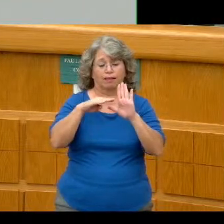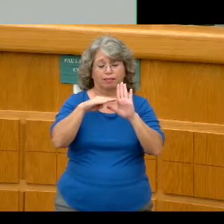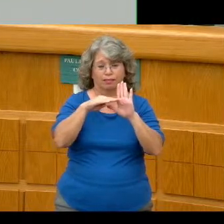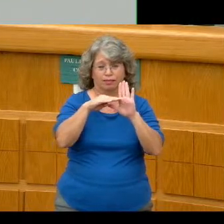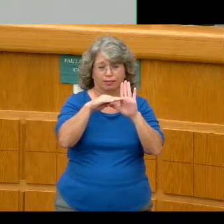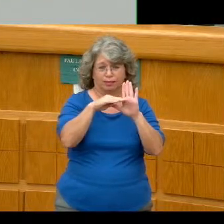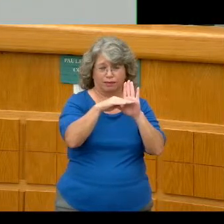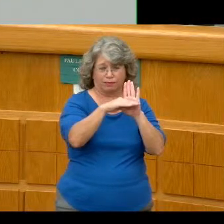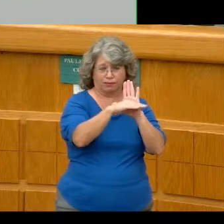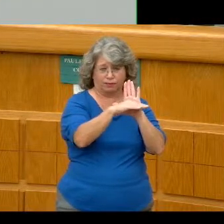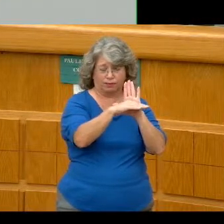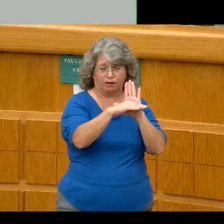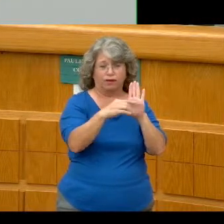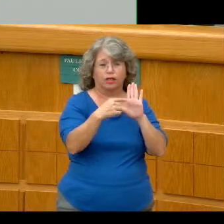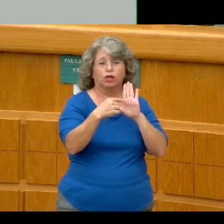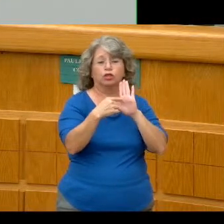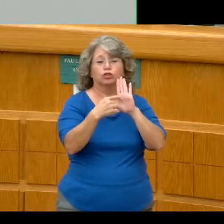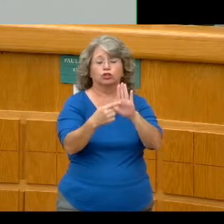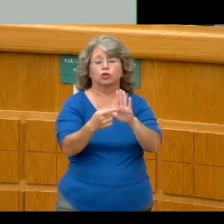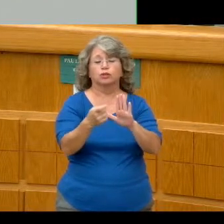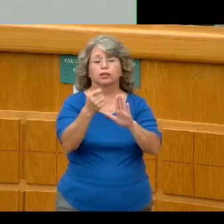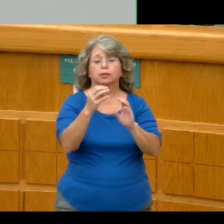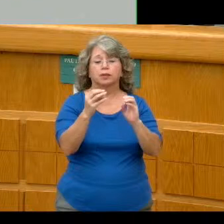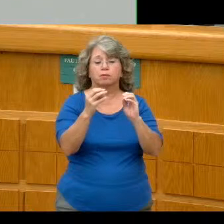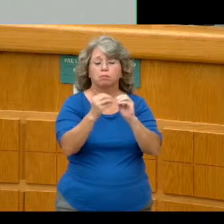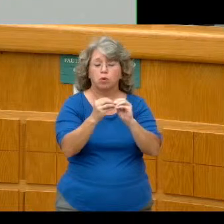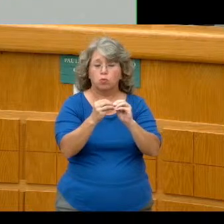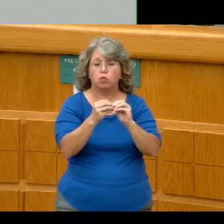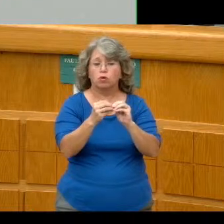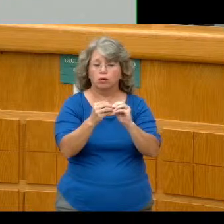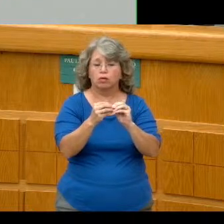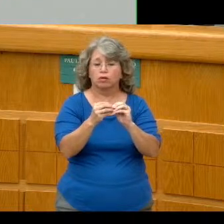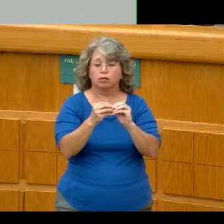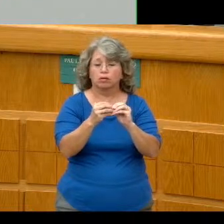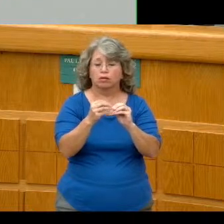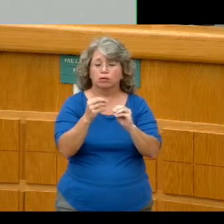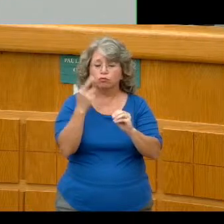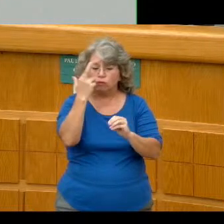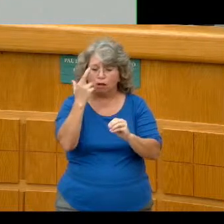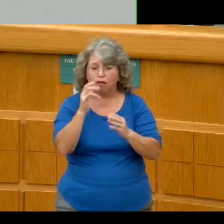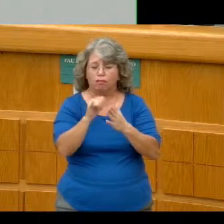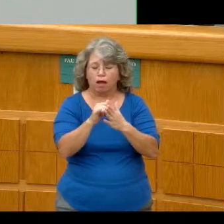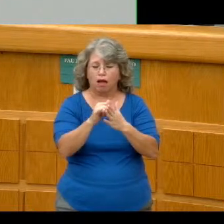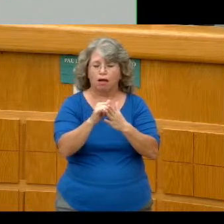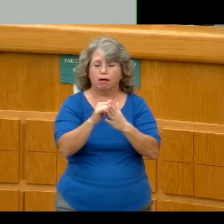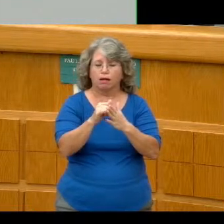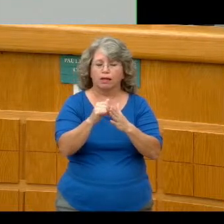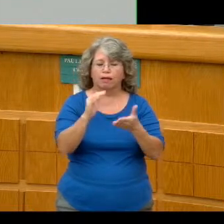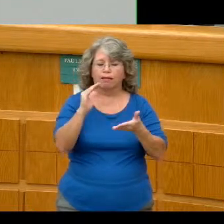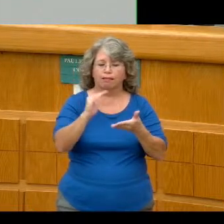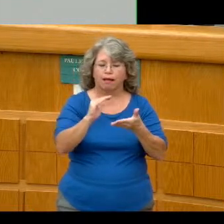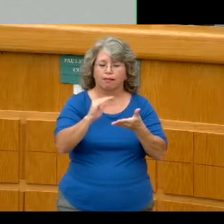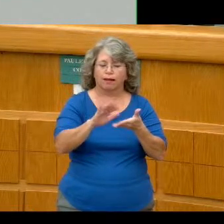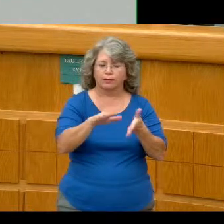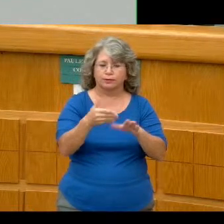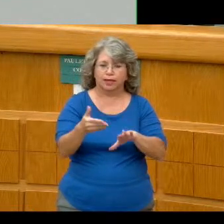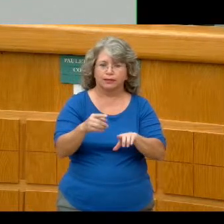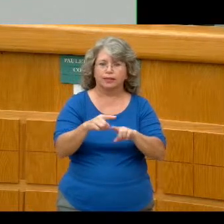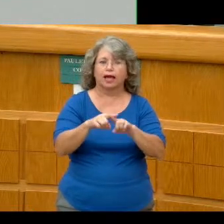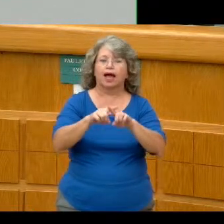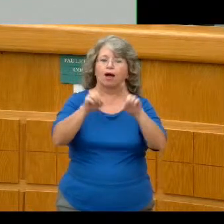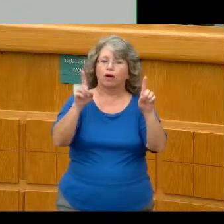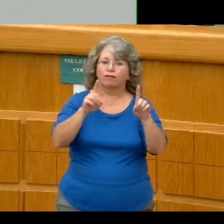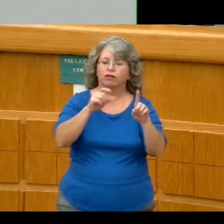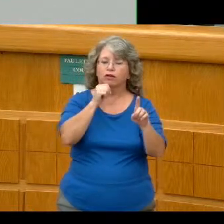show you a little bit of reality that there's fewer and fewer fatalities, but at the same time, not all of these death certificates in the black box have been counted